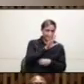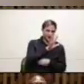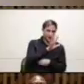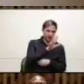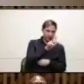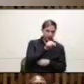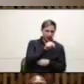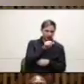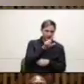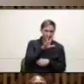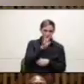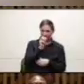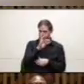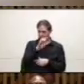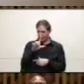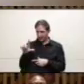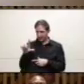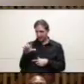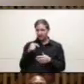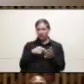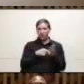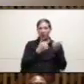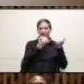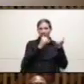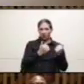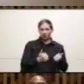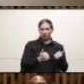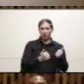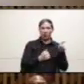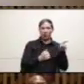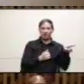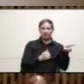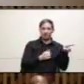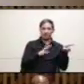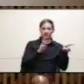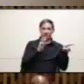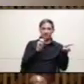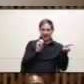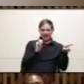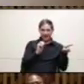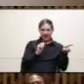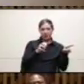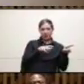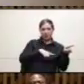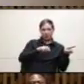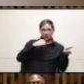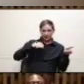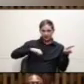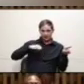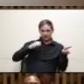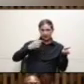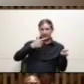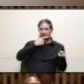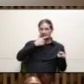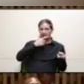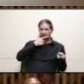5.5 million in the account of Mahikeng local municipality in December